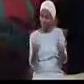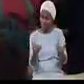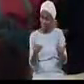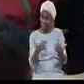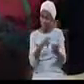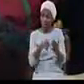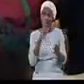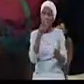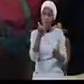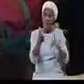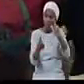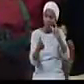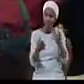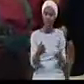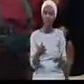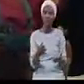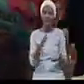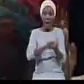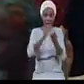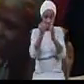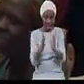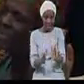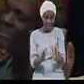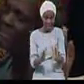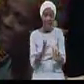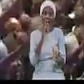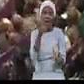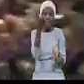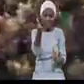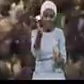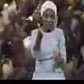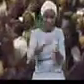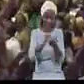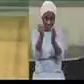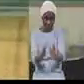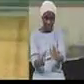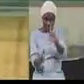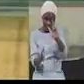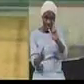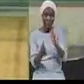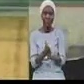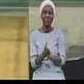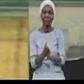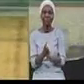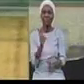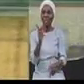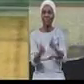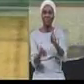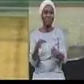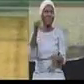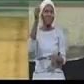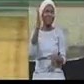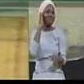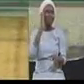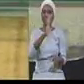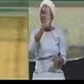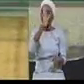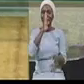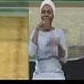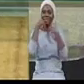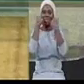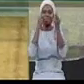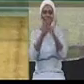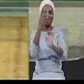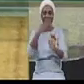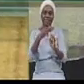tonight? Believers. Are believers there tonight? The people of God shall never be ashamed. And